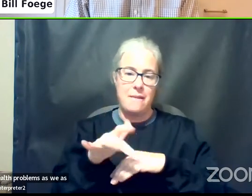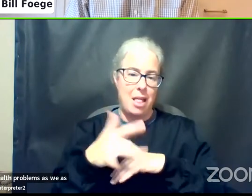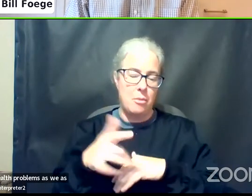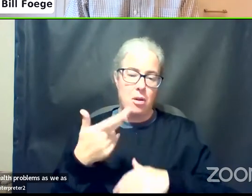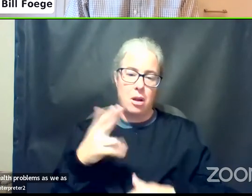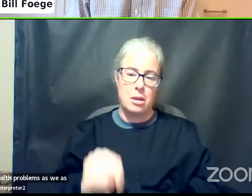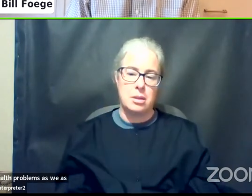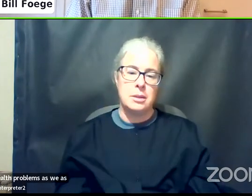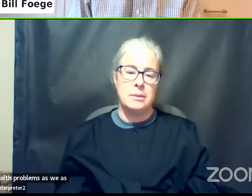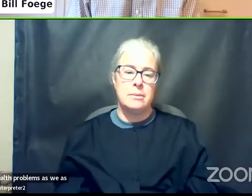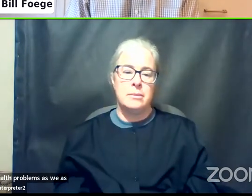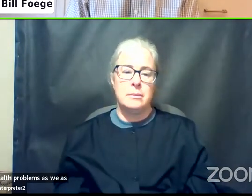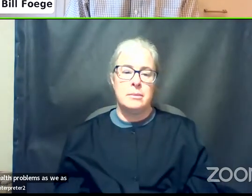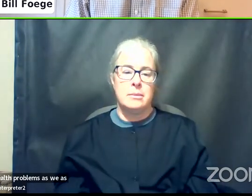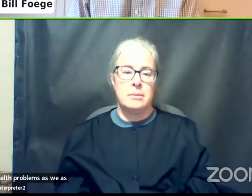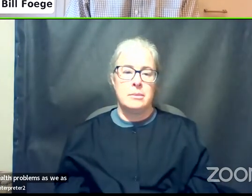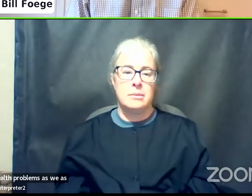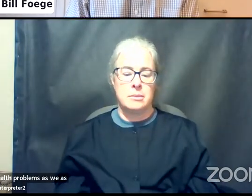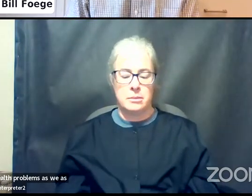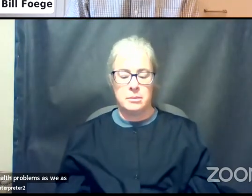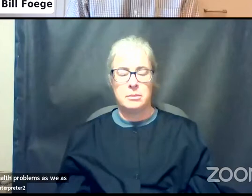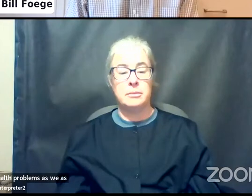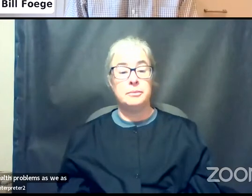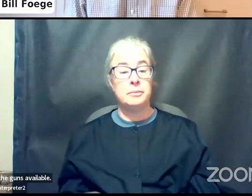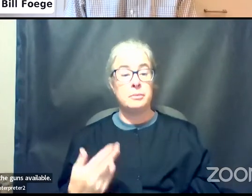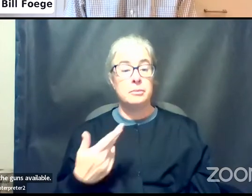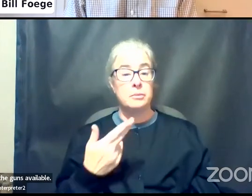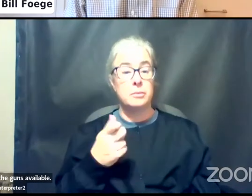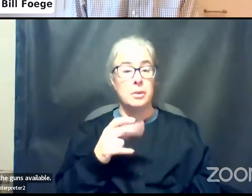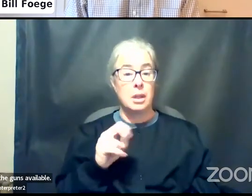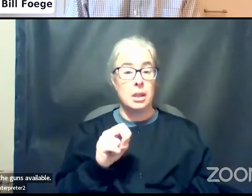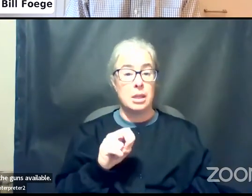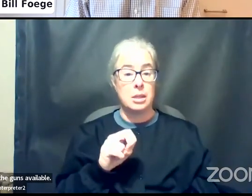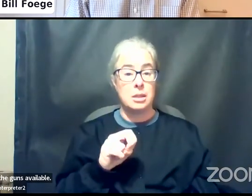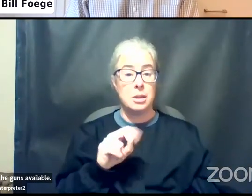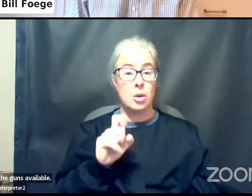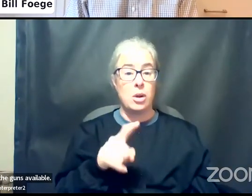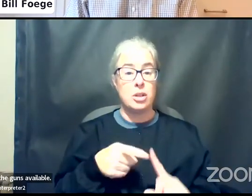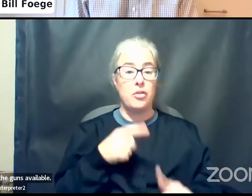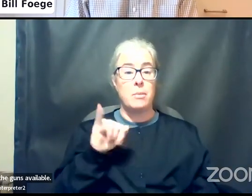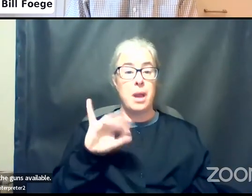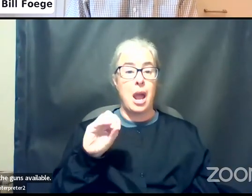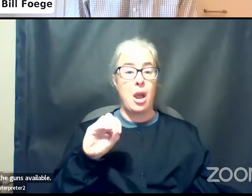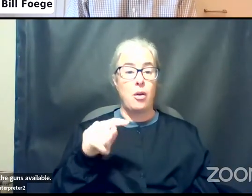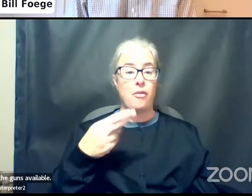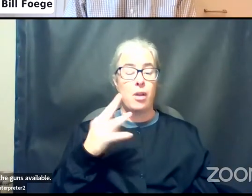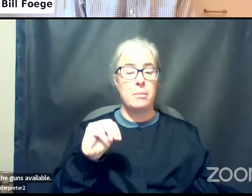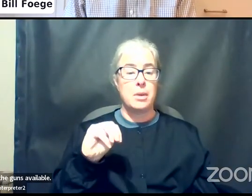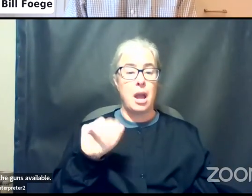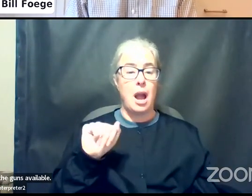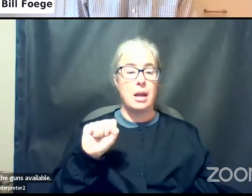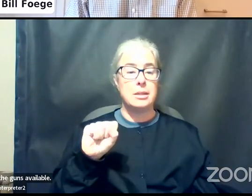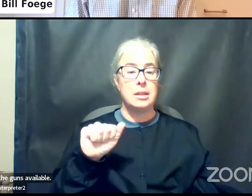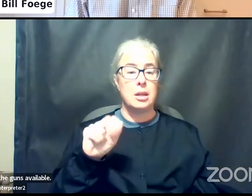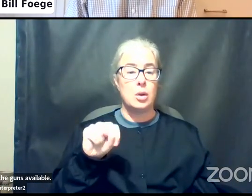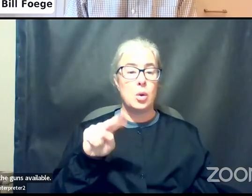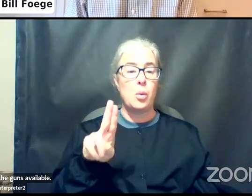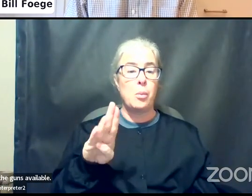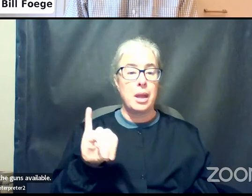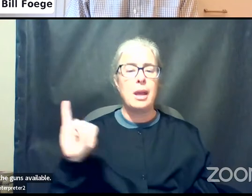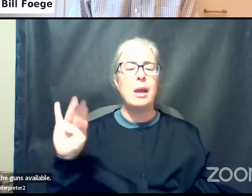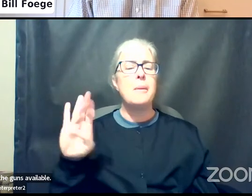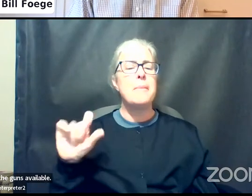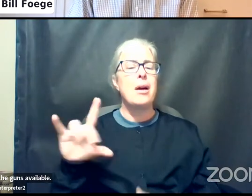all right Pauline this is a question from IO femi asanubi uh Bill